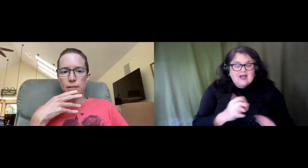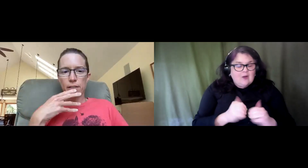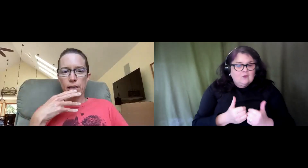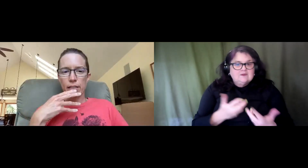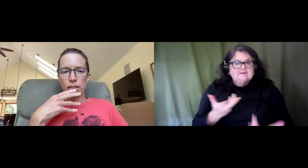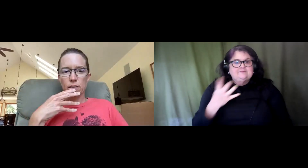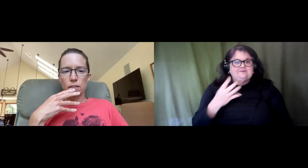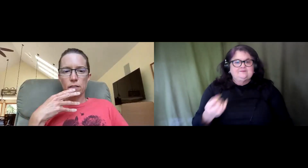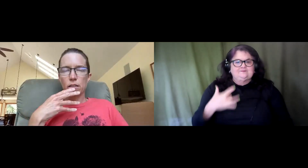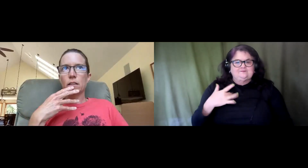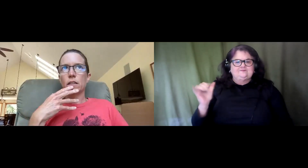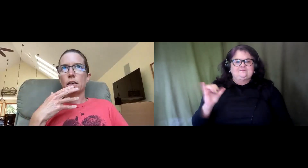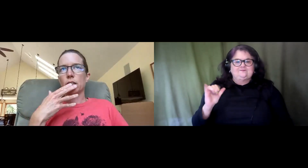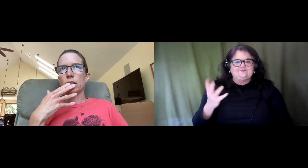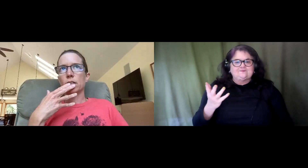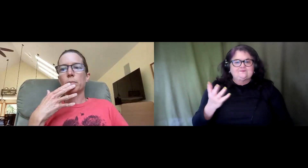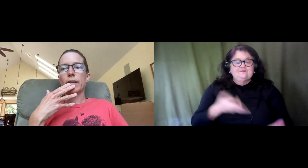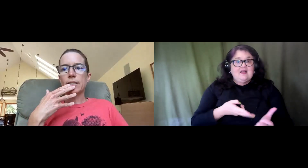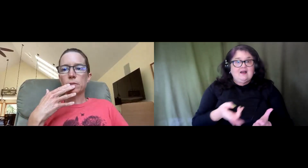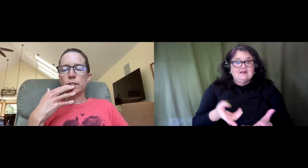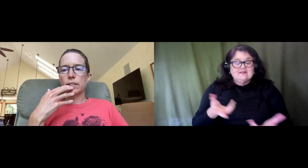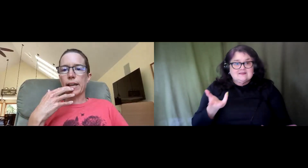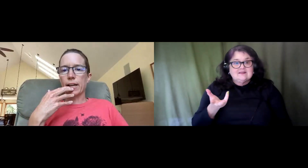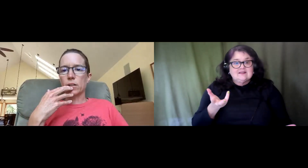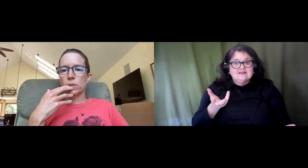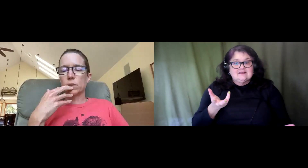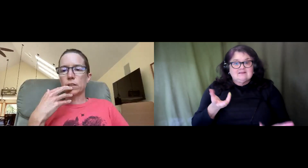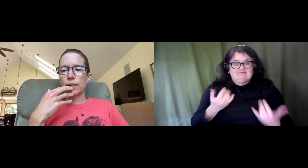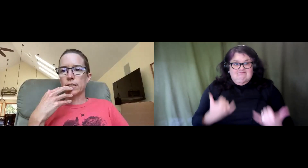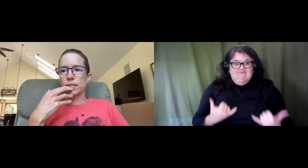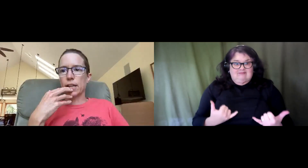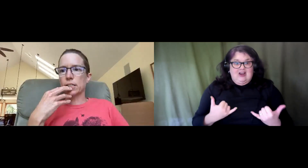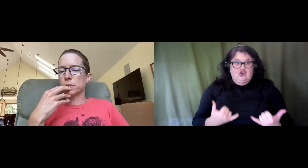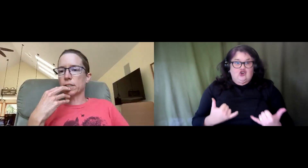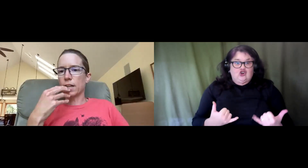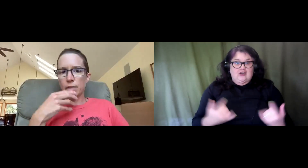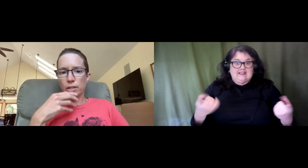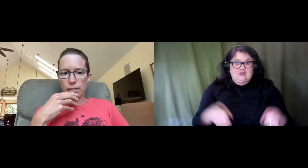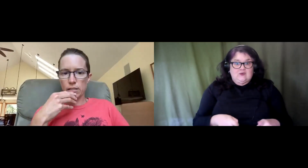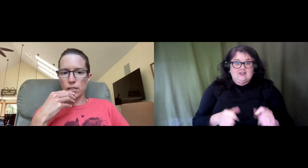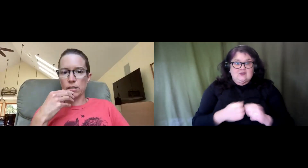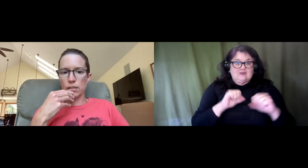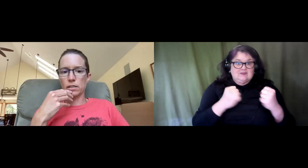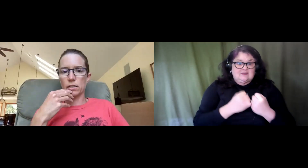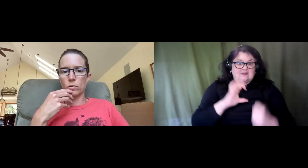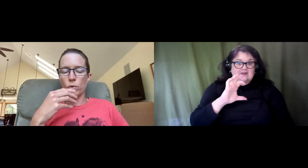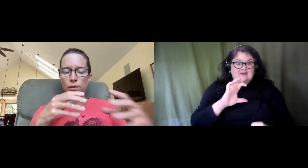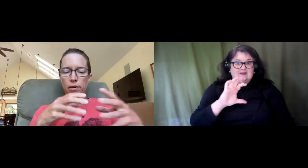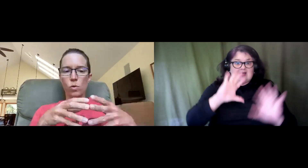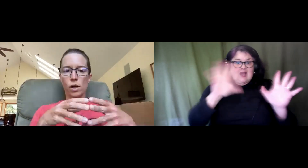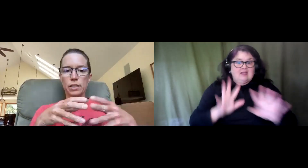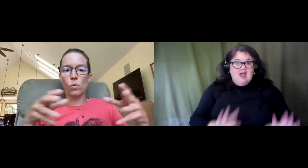honestly, I feel like the place that we're in now as a society with climate crisis,